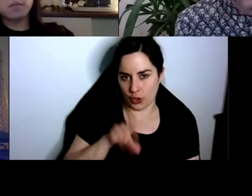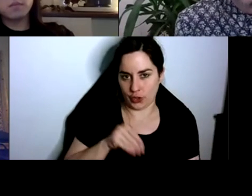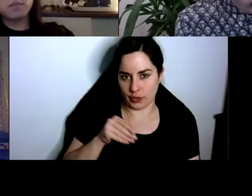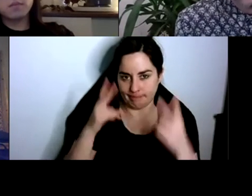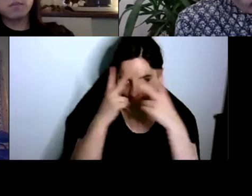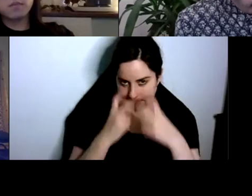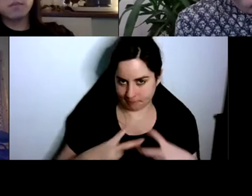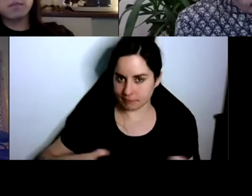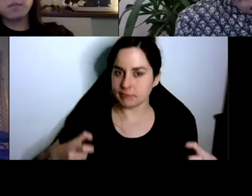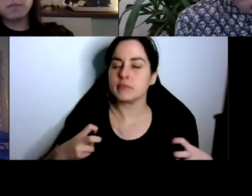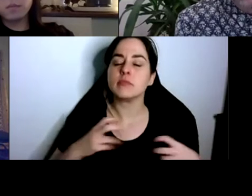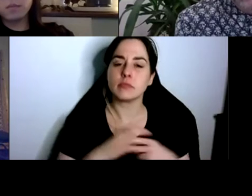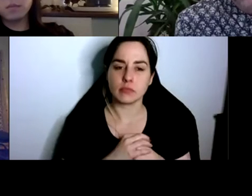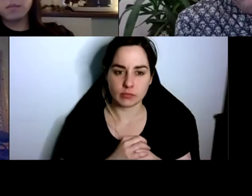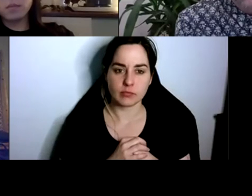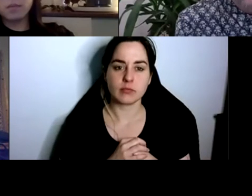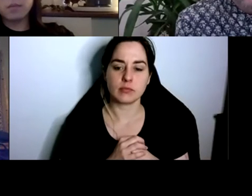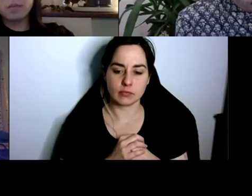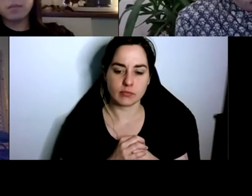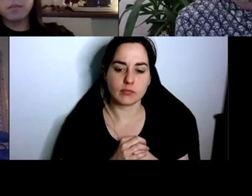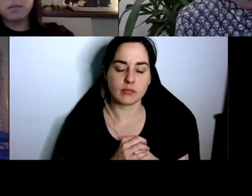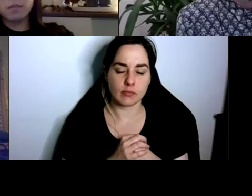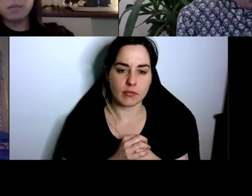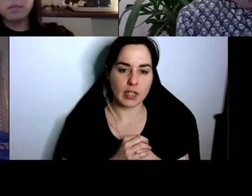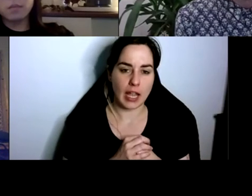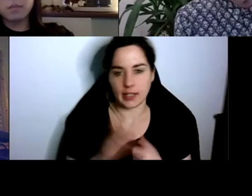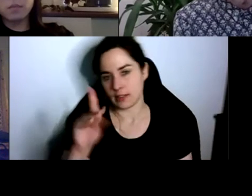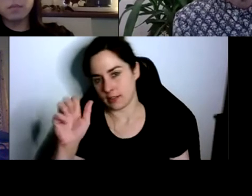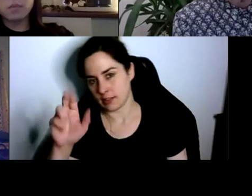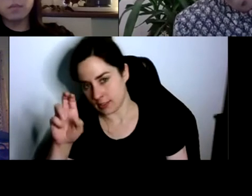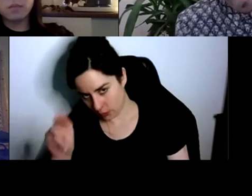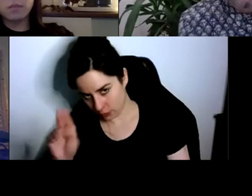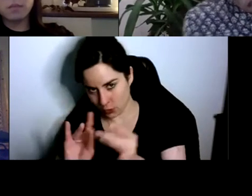brought up, in different ways by Sean and Darian, and